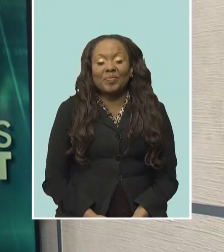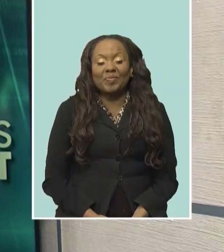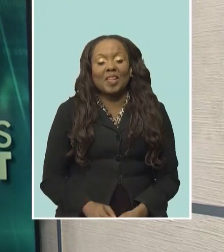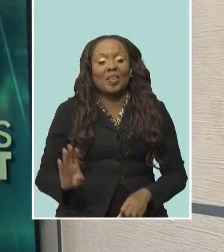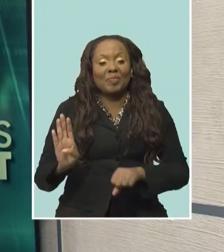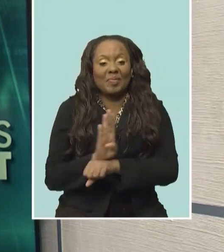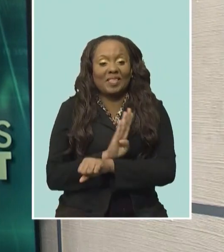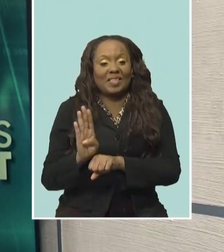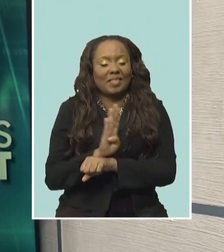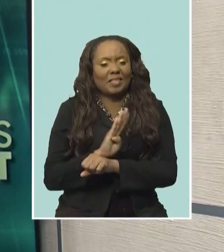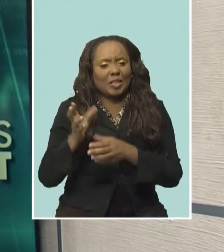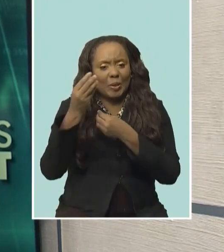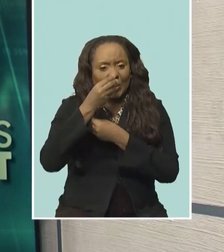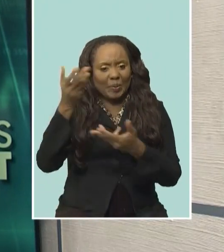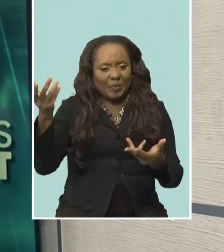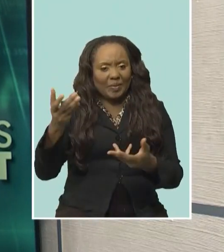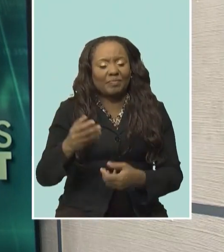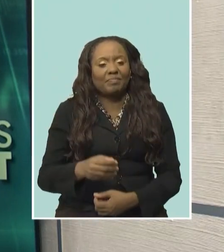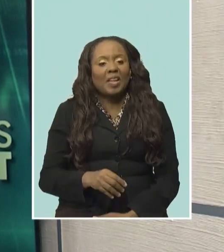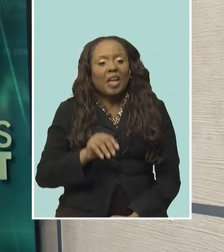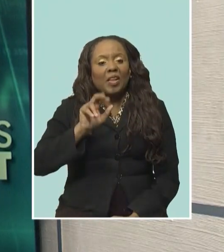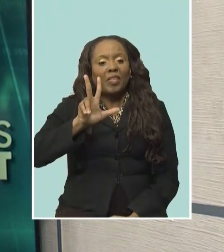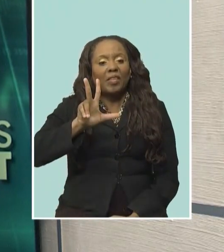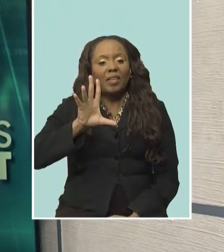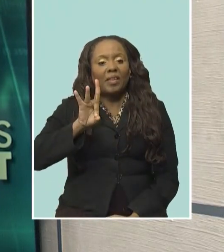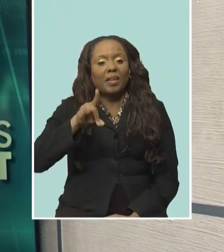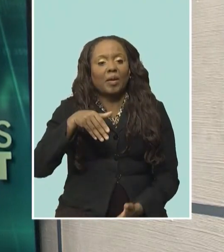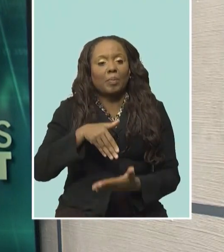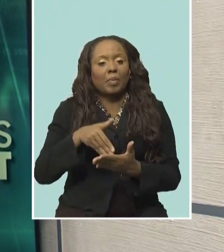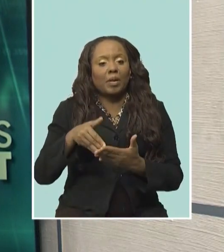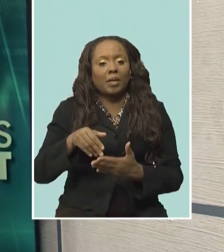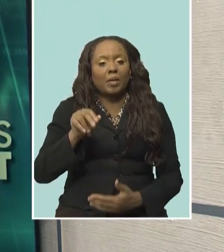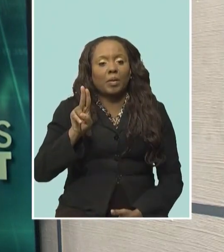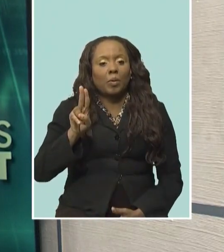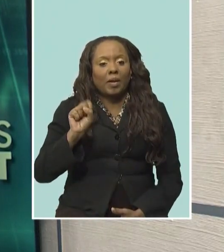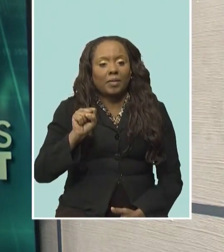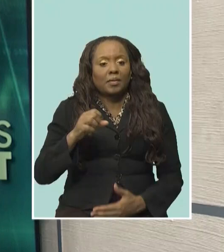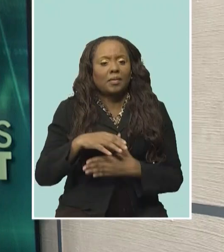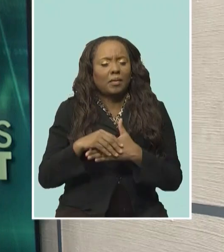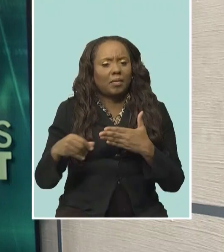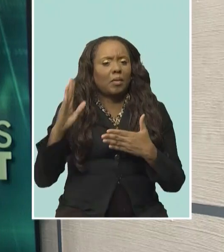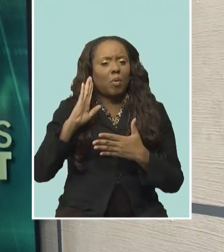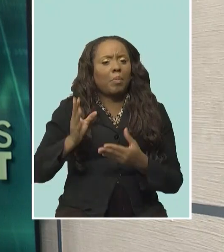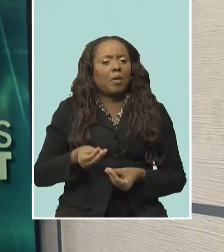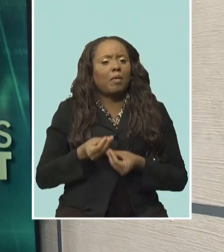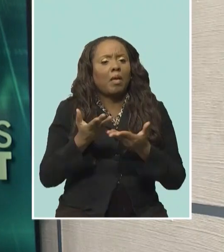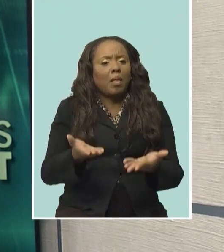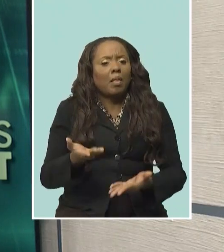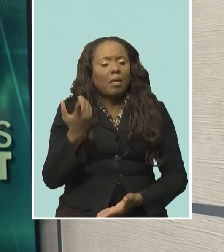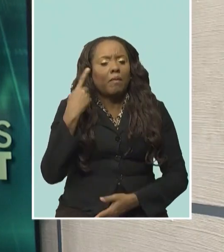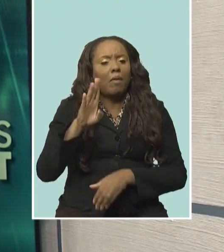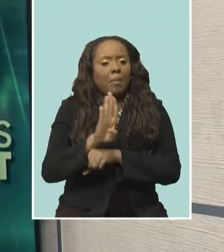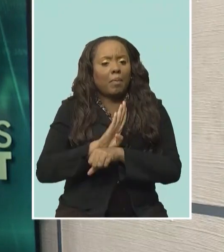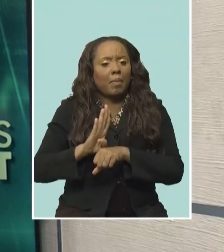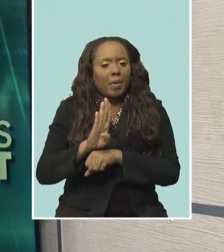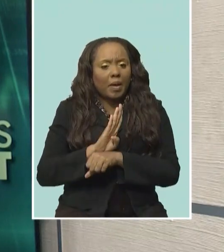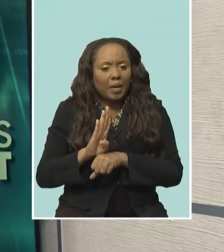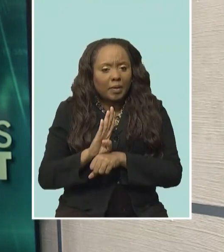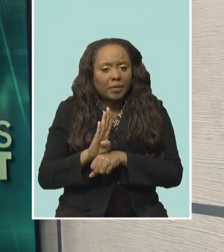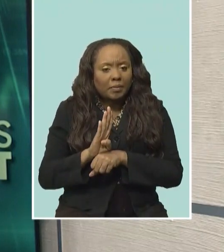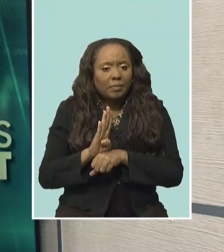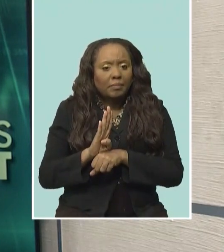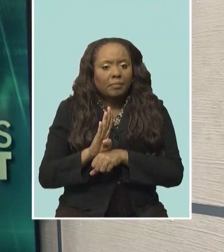In business tonight, $38 million is to be made available to Barbados following the Executive Board of the International Monetary